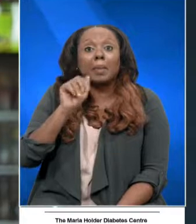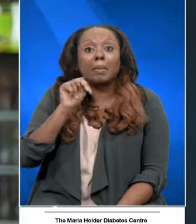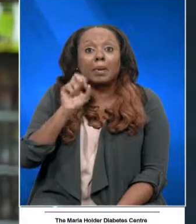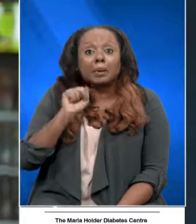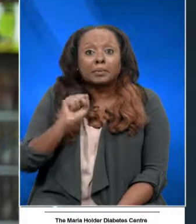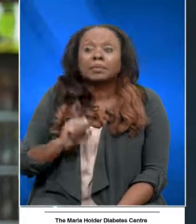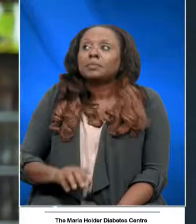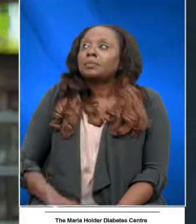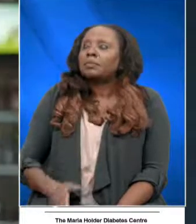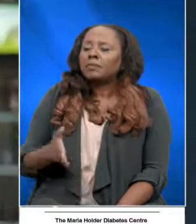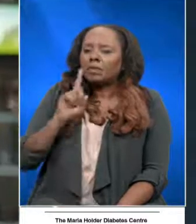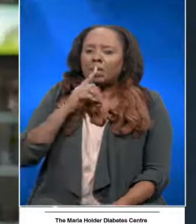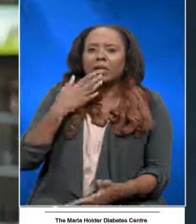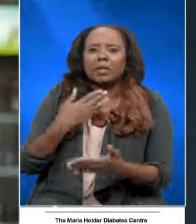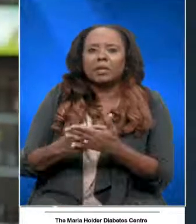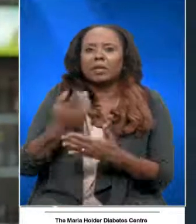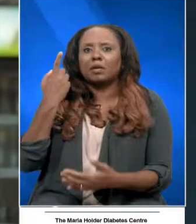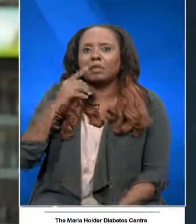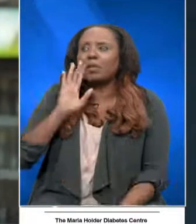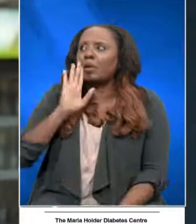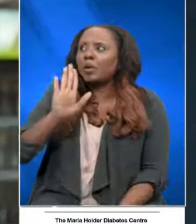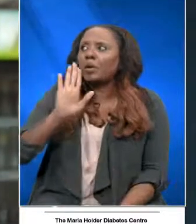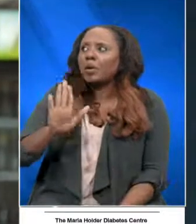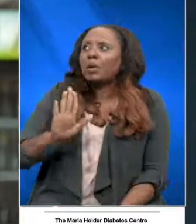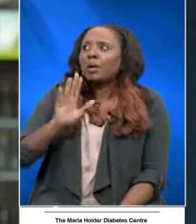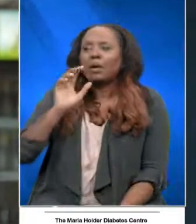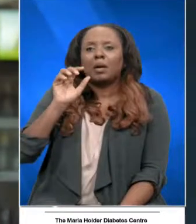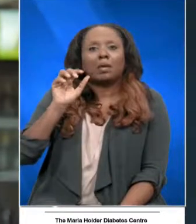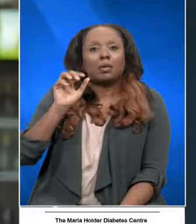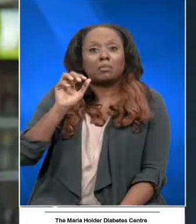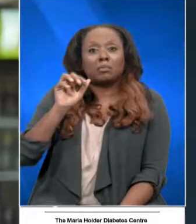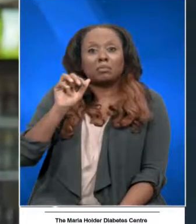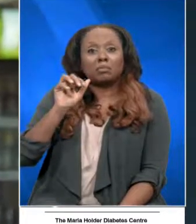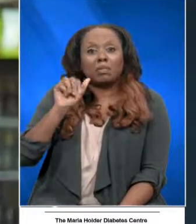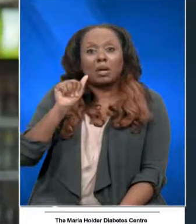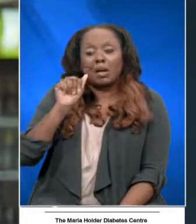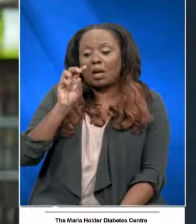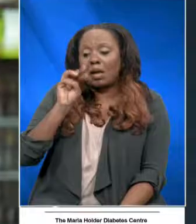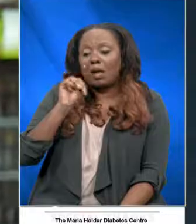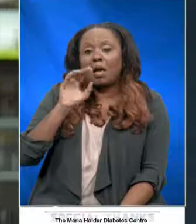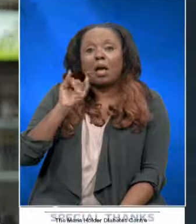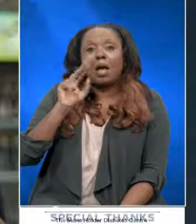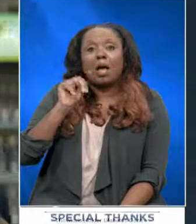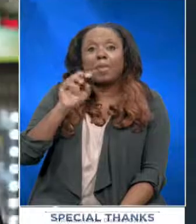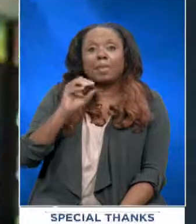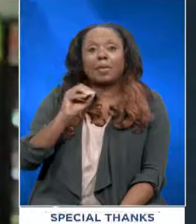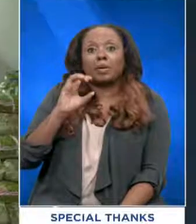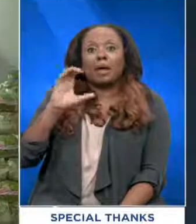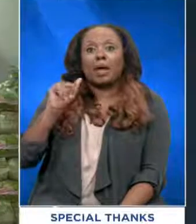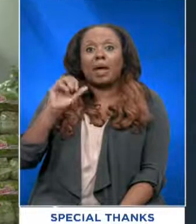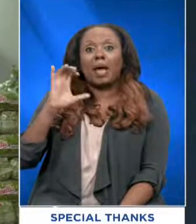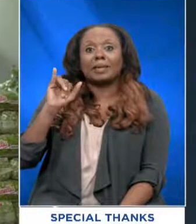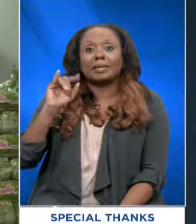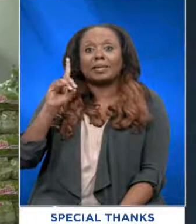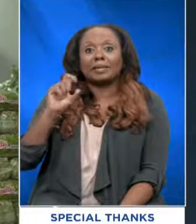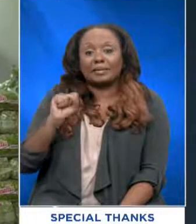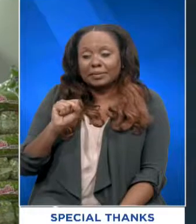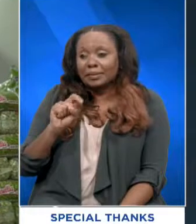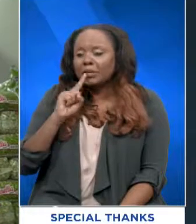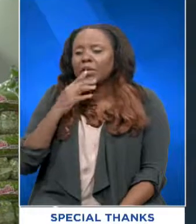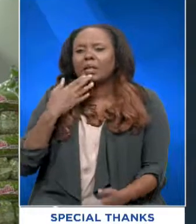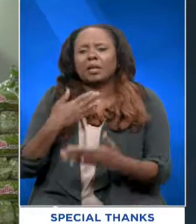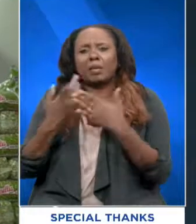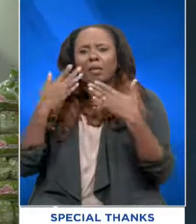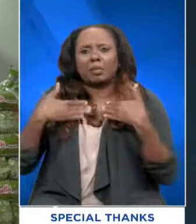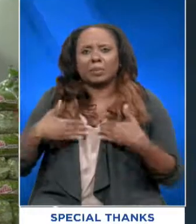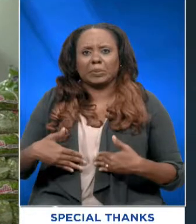essential amino acids, an excellent source of fiber, an excellent source of certain vitamins and minerals. So I would recommend you have